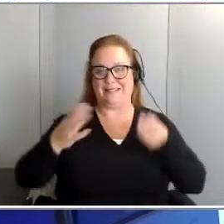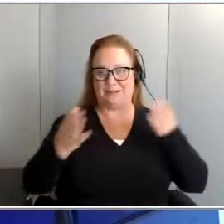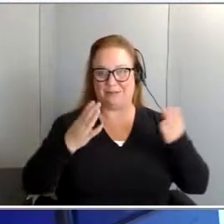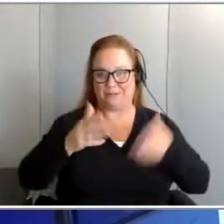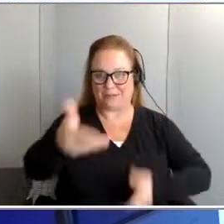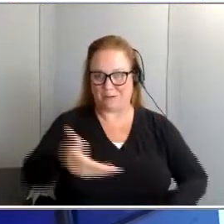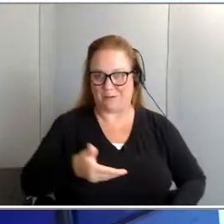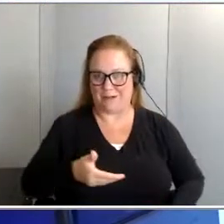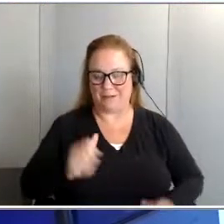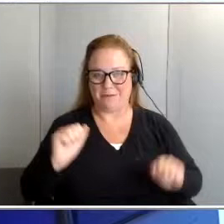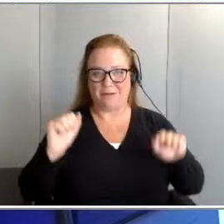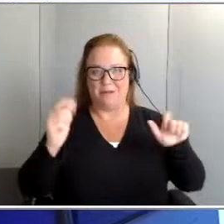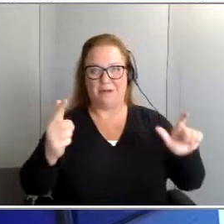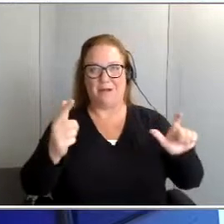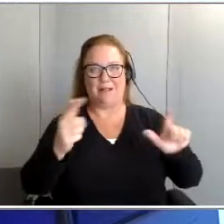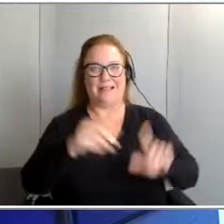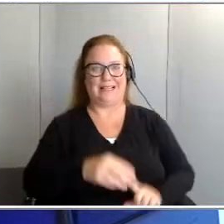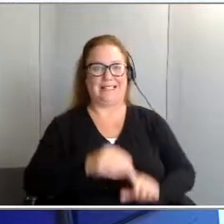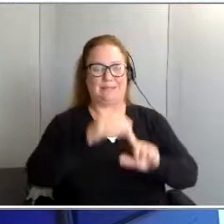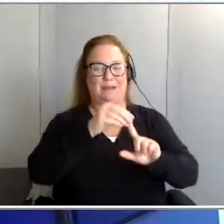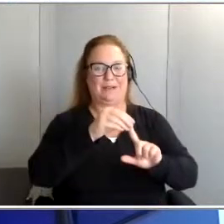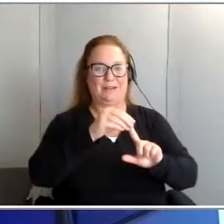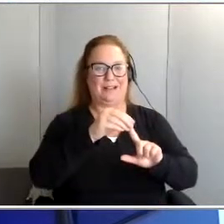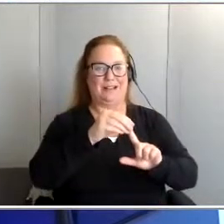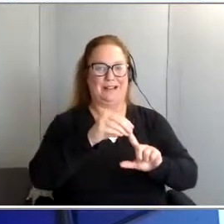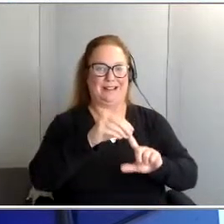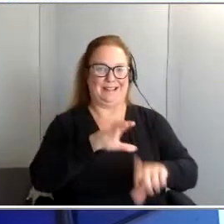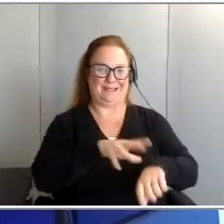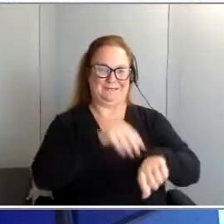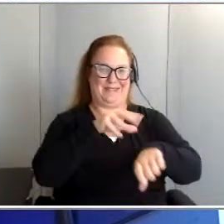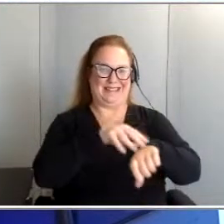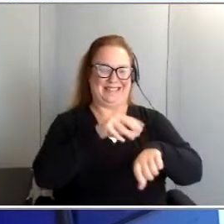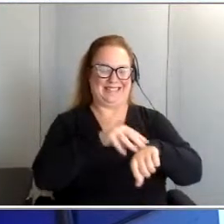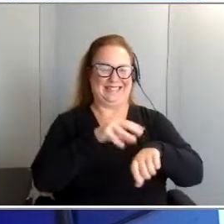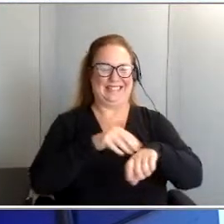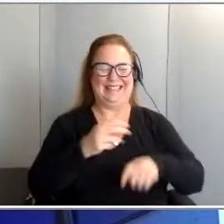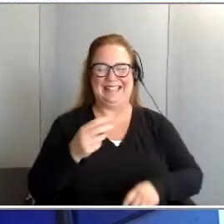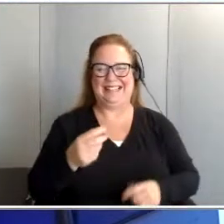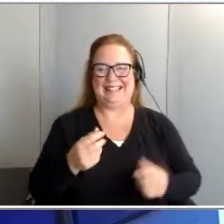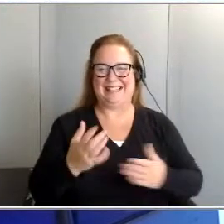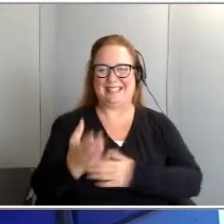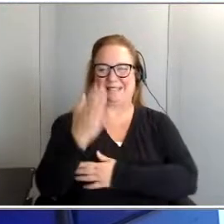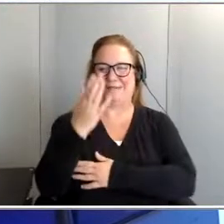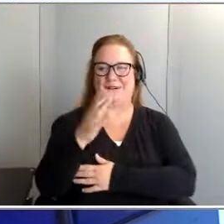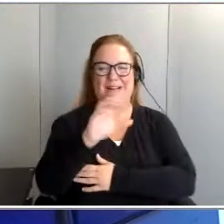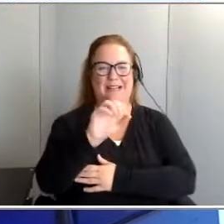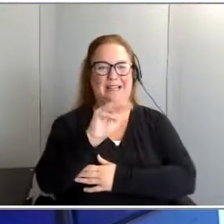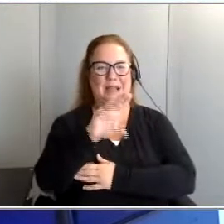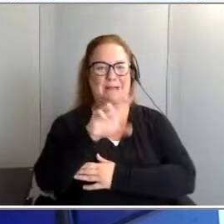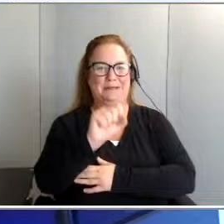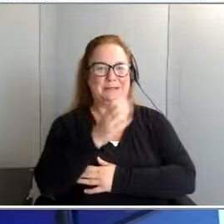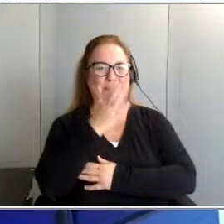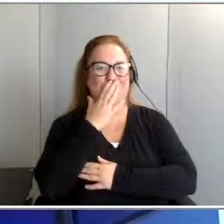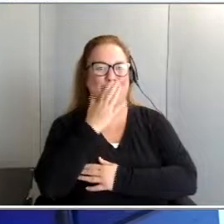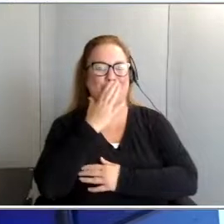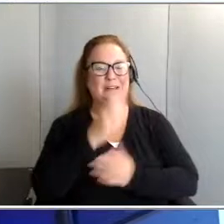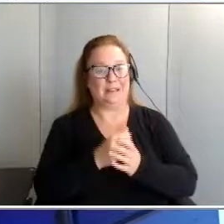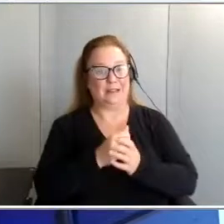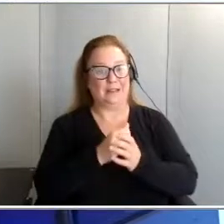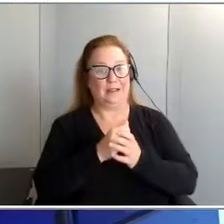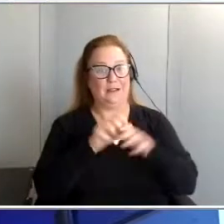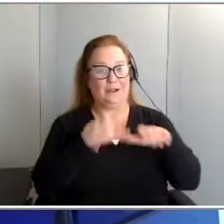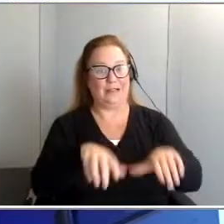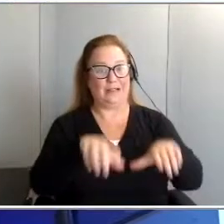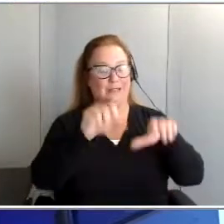you, especially the furry experts this morning. So Camus is doing very well today. So you're going to take over the studio and do